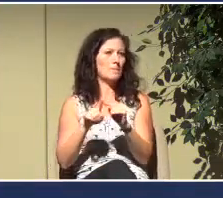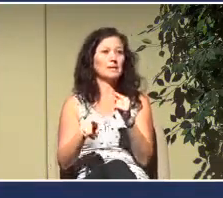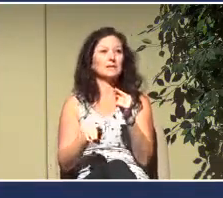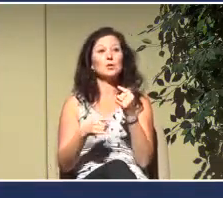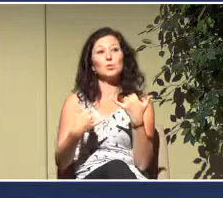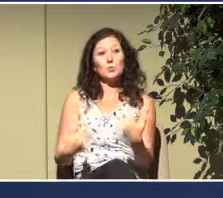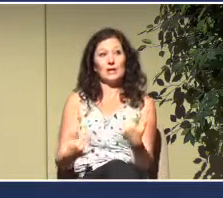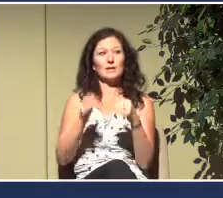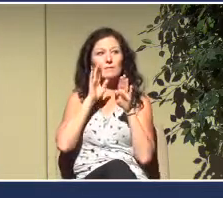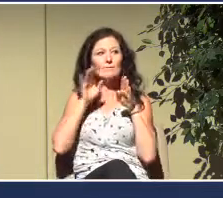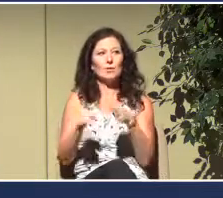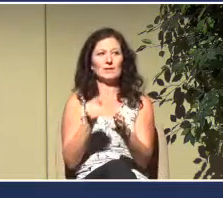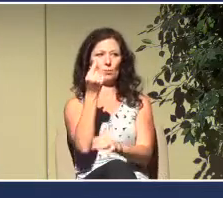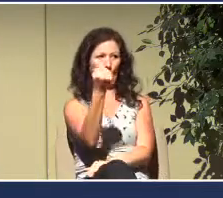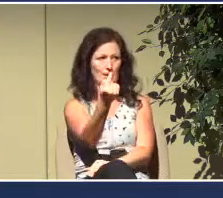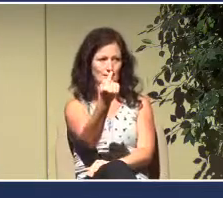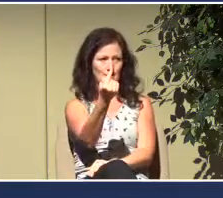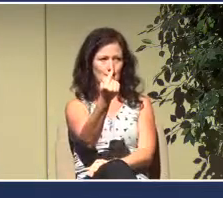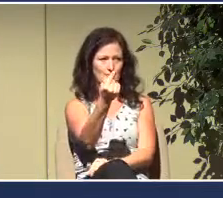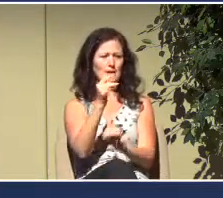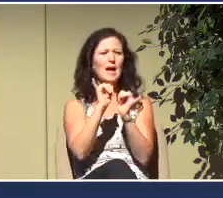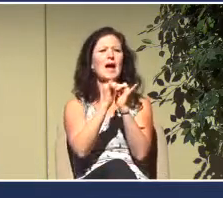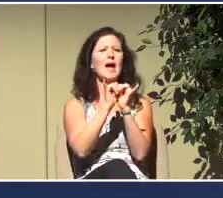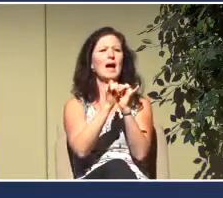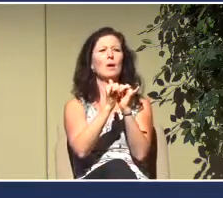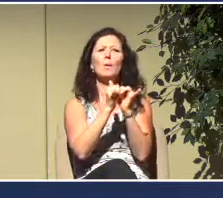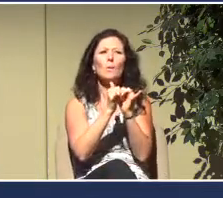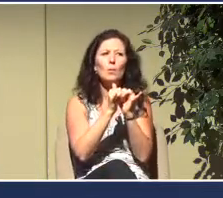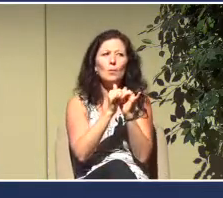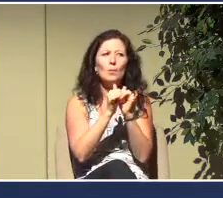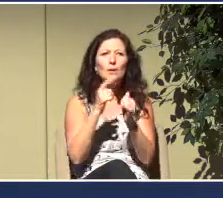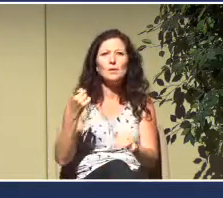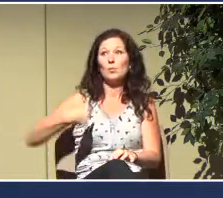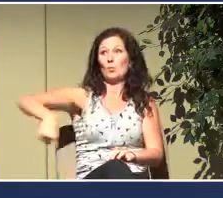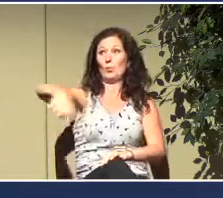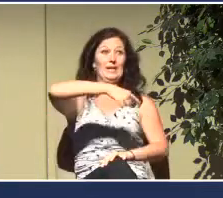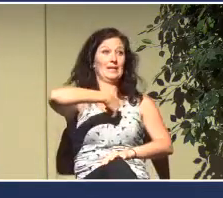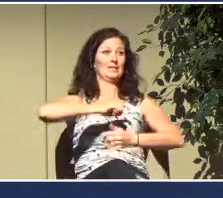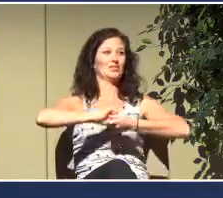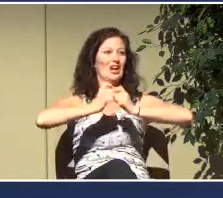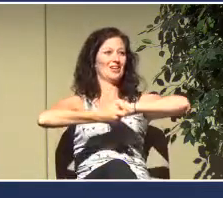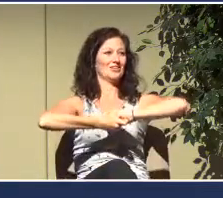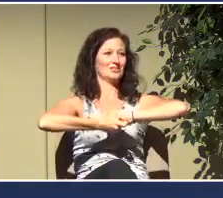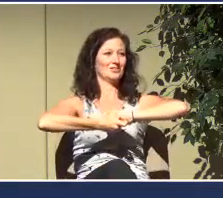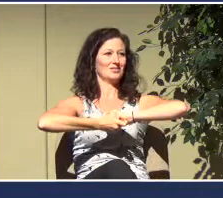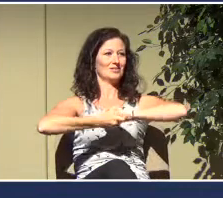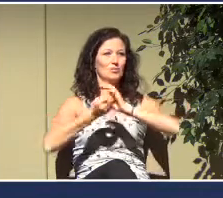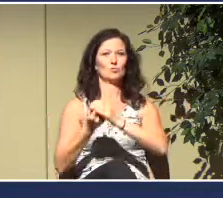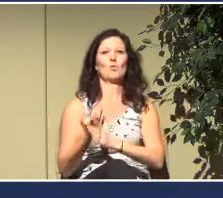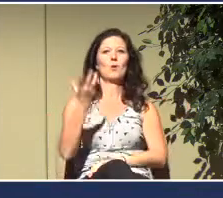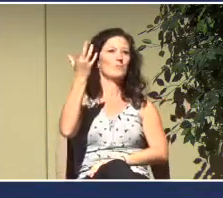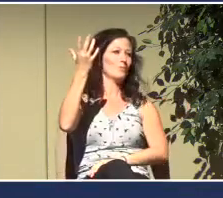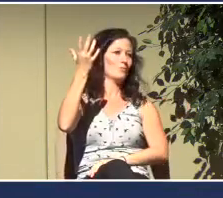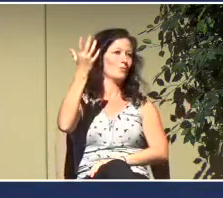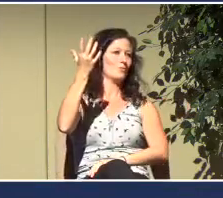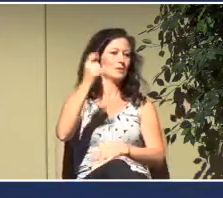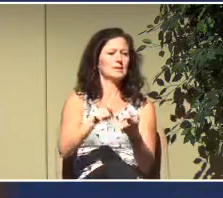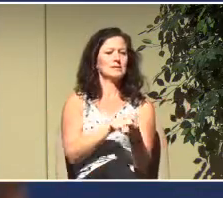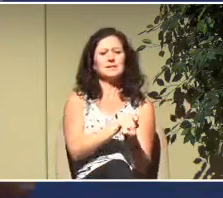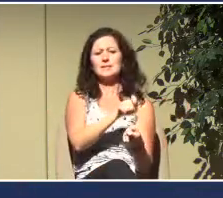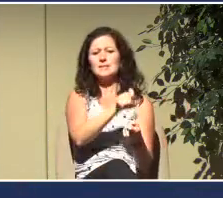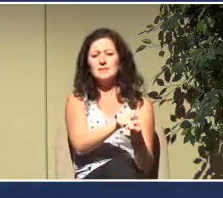important aspect of how we change and grow as Christians. Okay? We're going to be looking